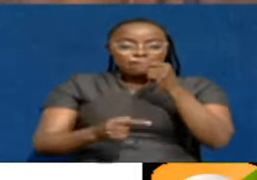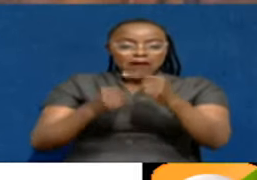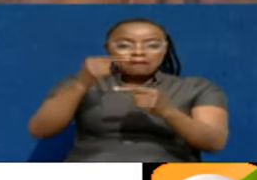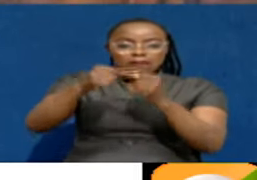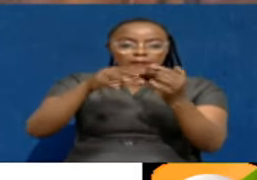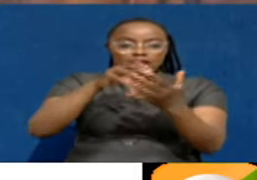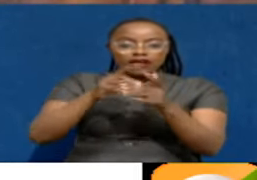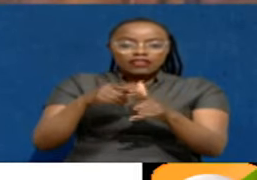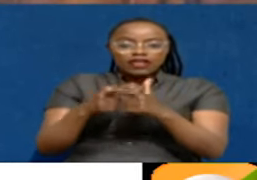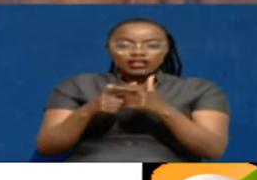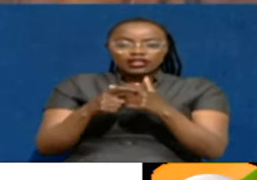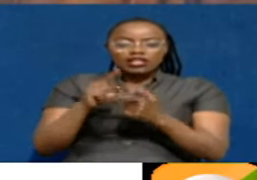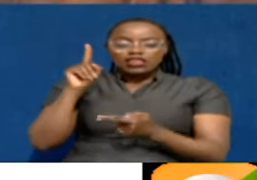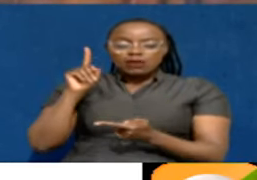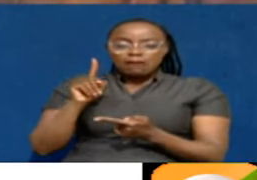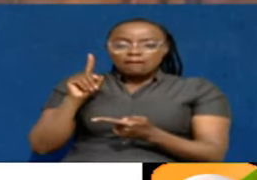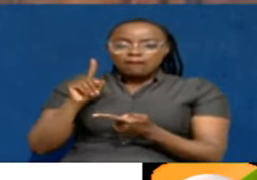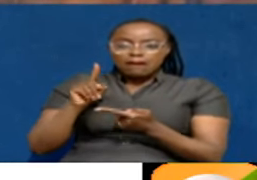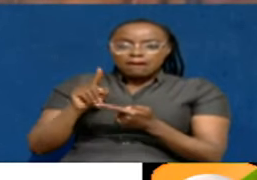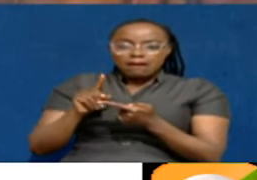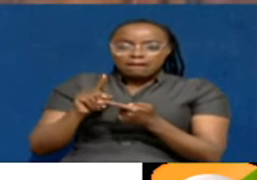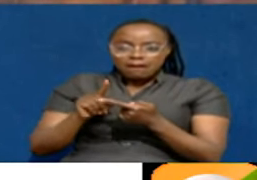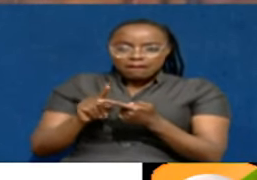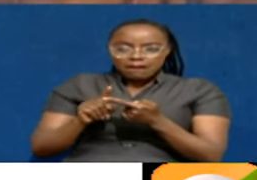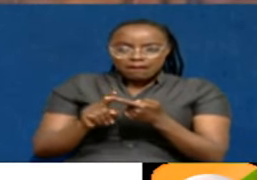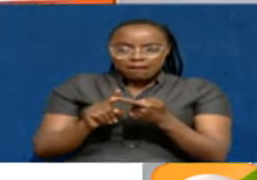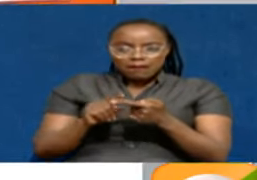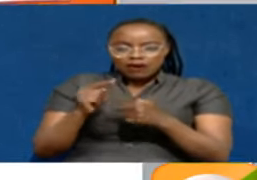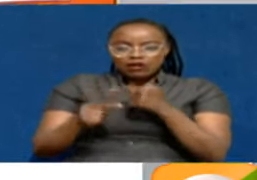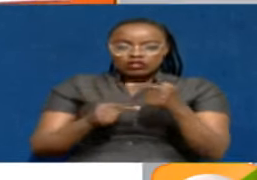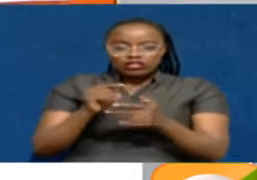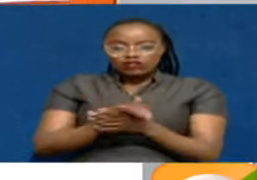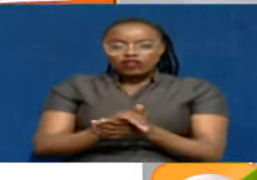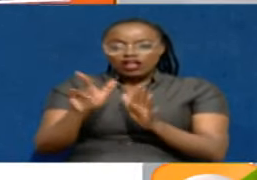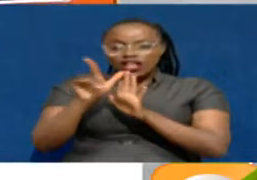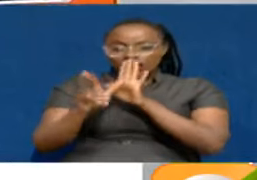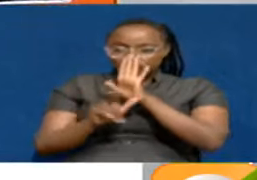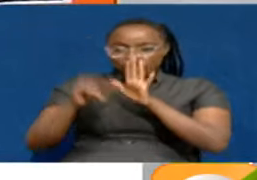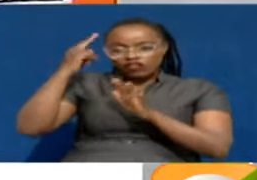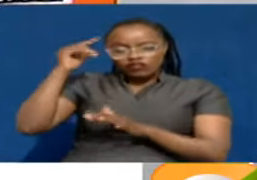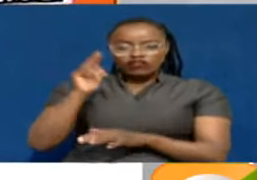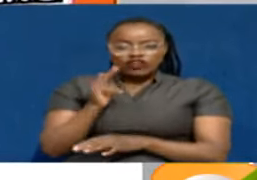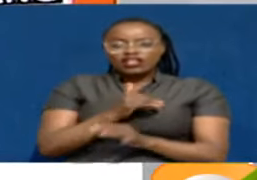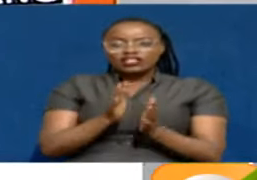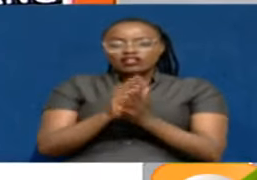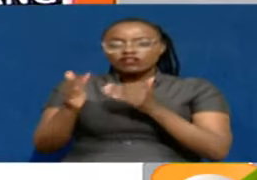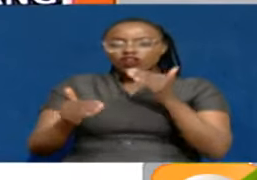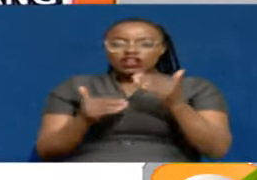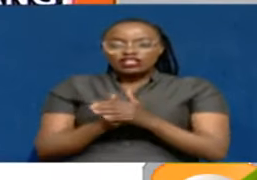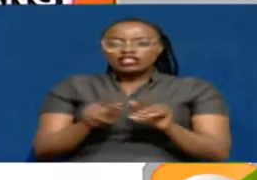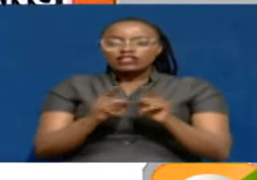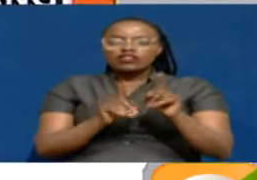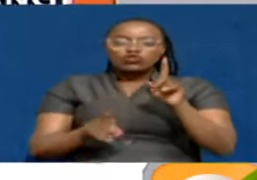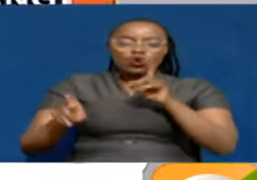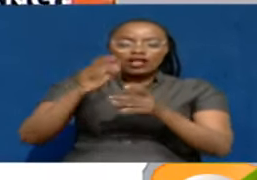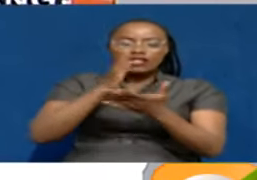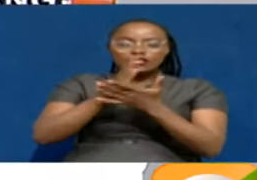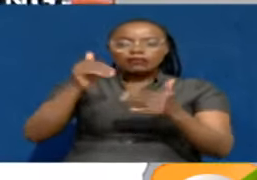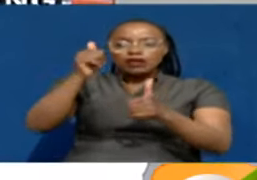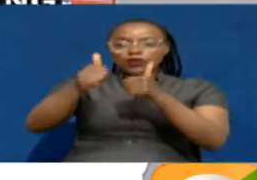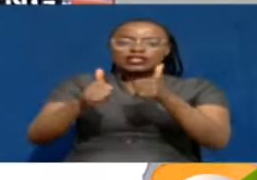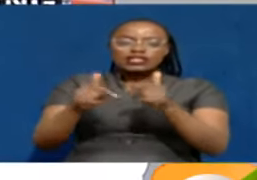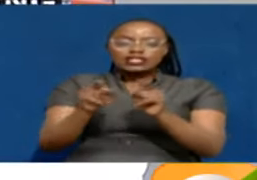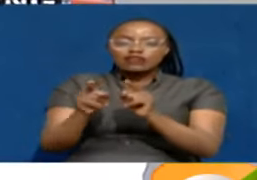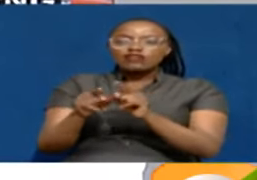progresses, they cut a forlorn figure in the corridors of justice. For us and for all. Yeah, I just wanted to add, Joe, there's some things